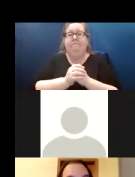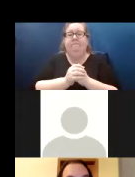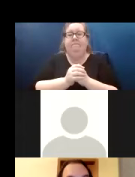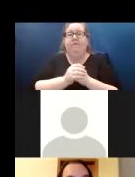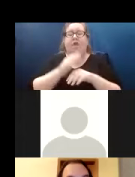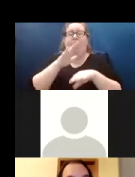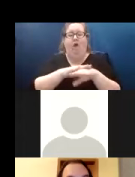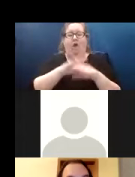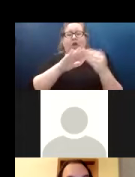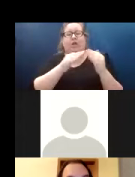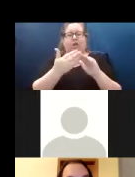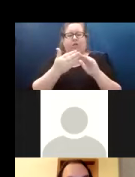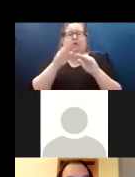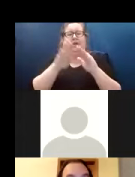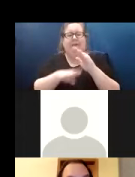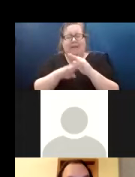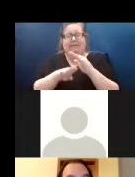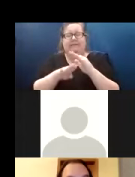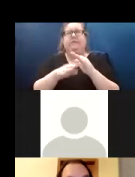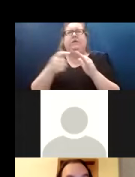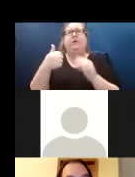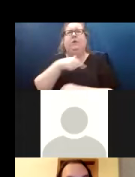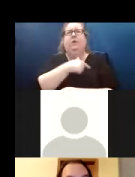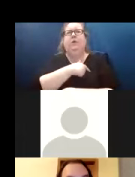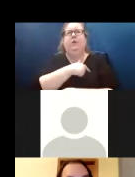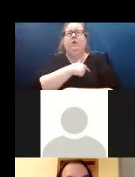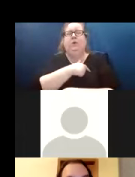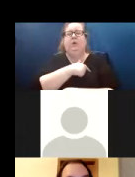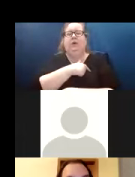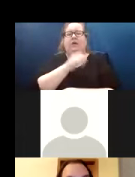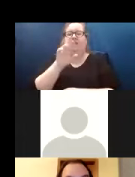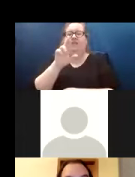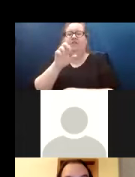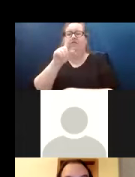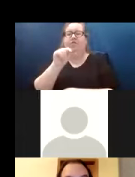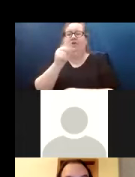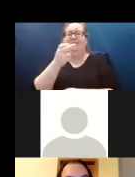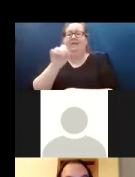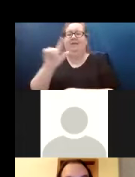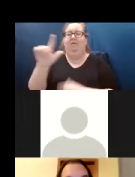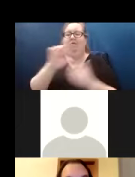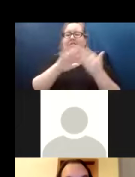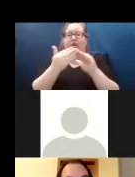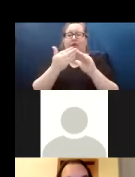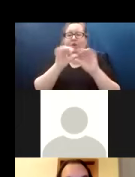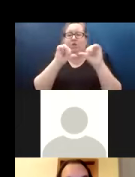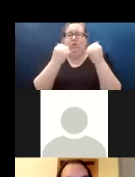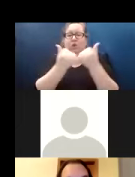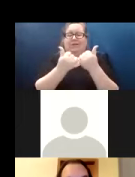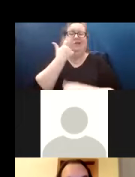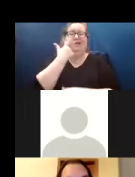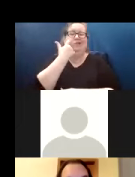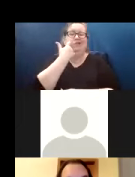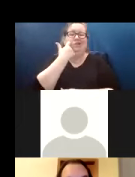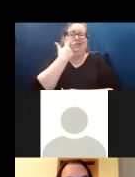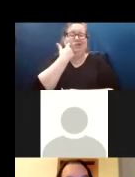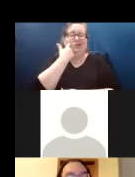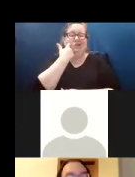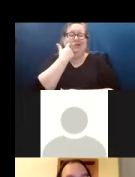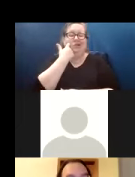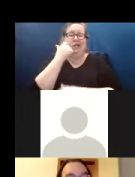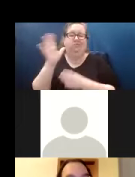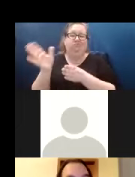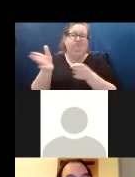a community basis, the Forest Hill Community Association has just recently refocused a